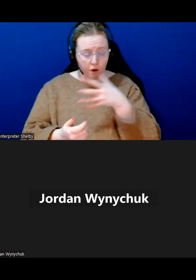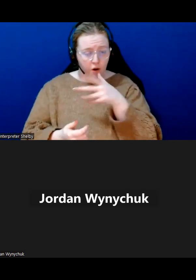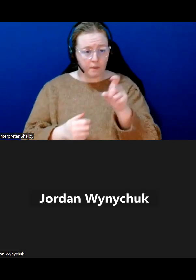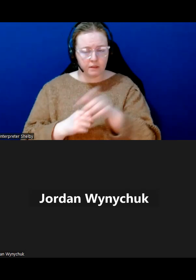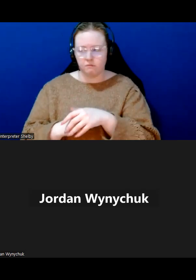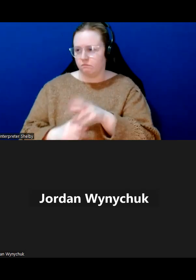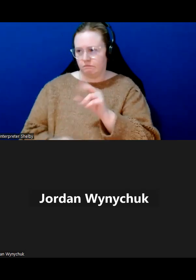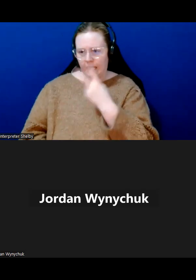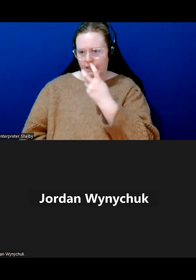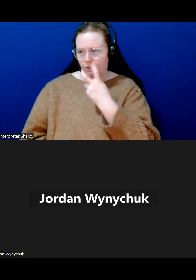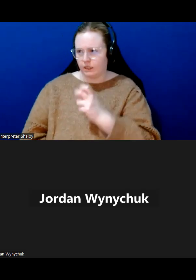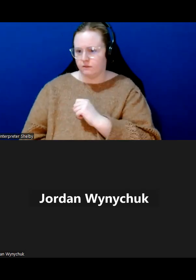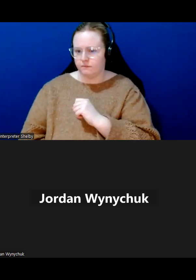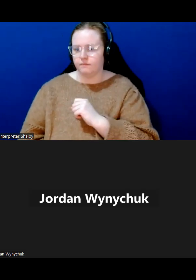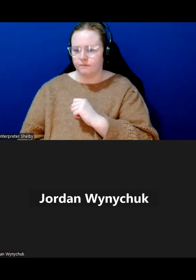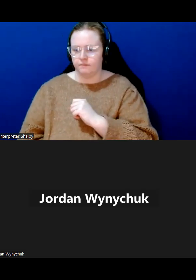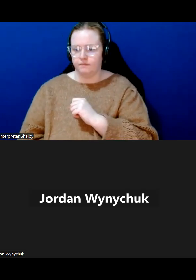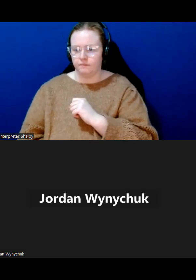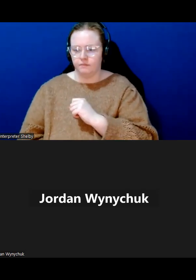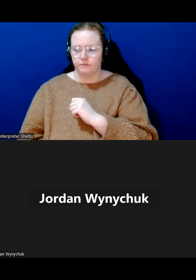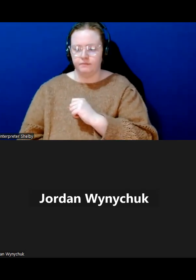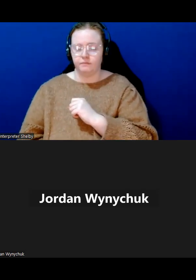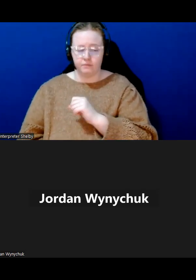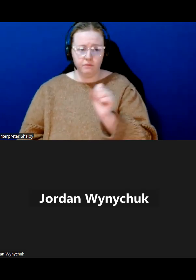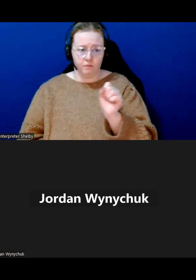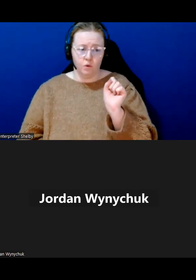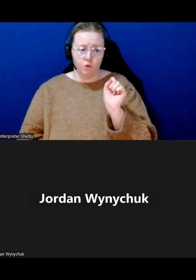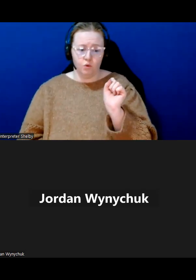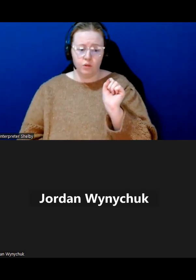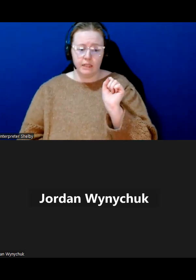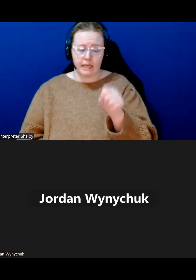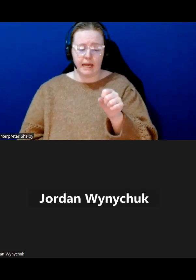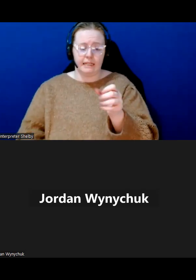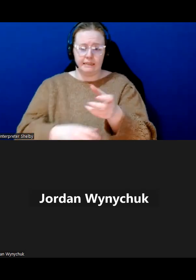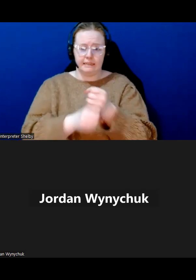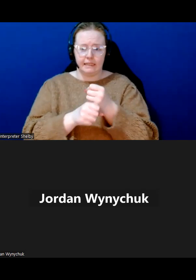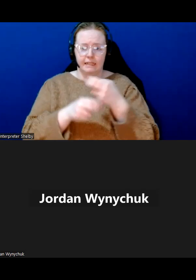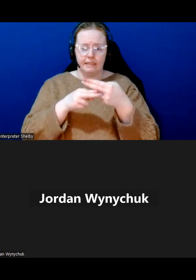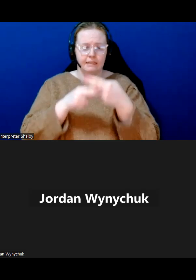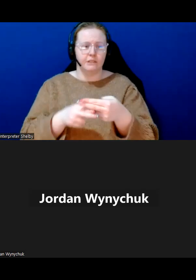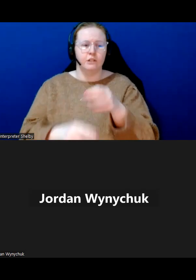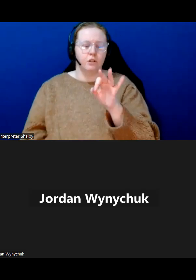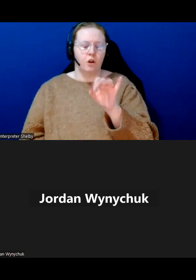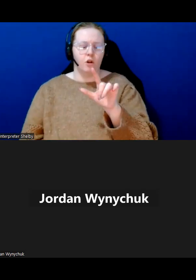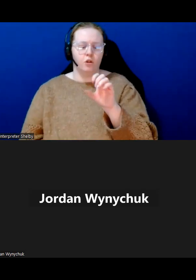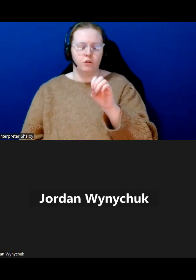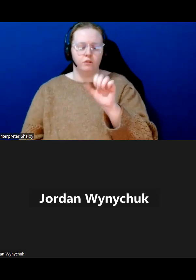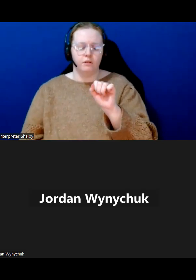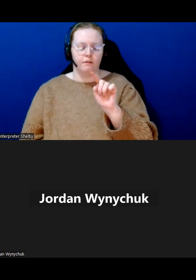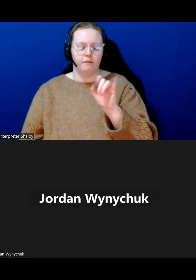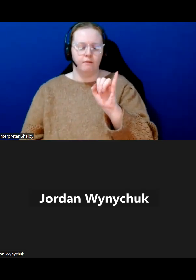No, it probably wasn't. You can actually get this stuff. It's called a floating row cover.